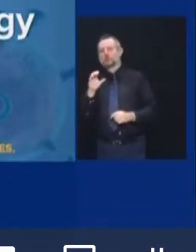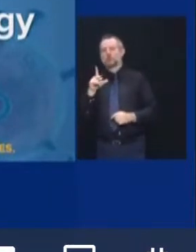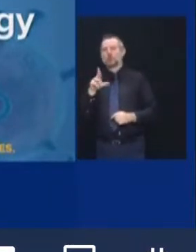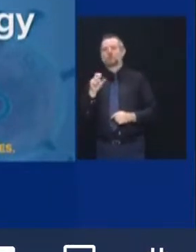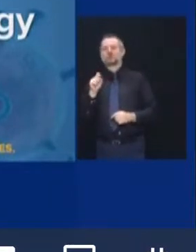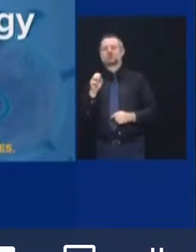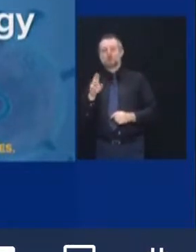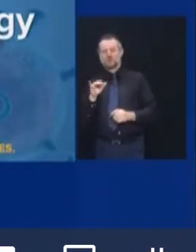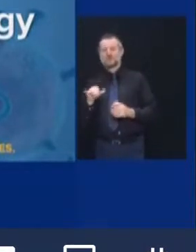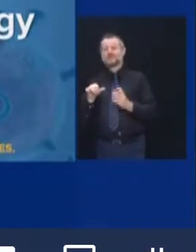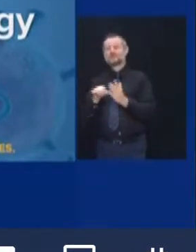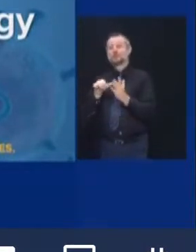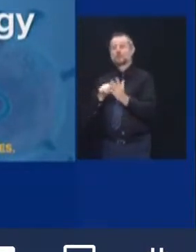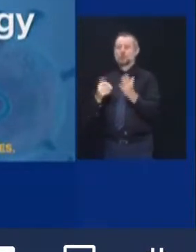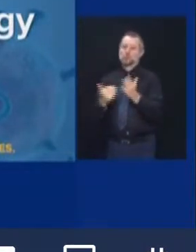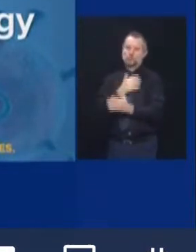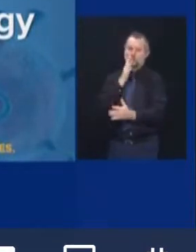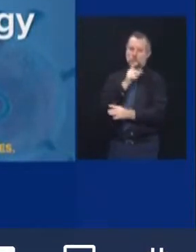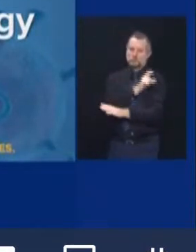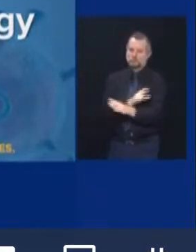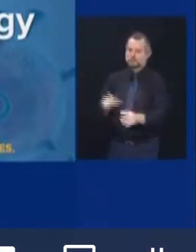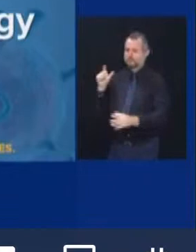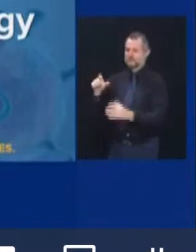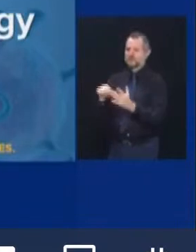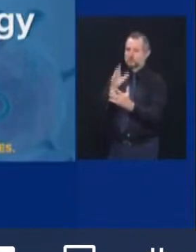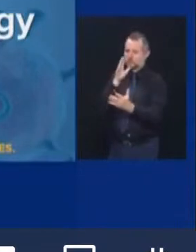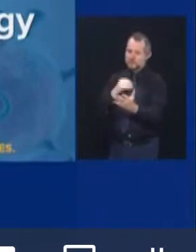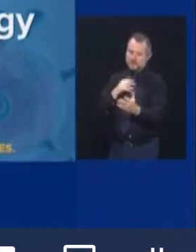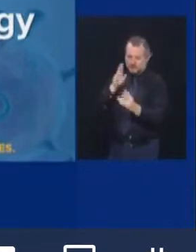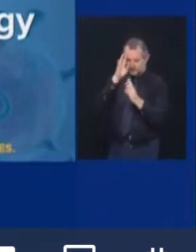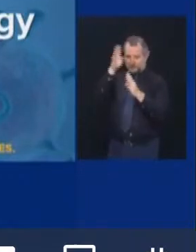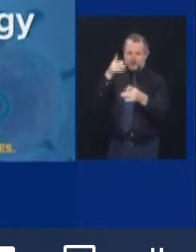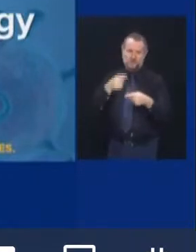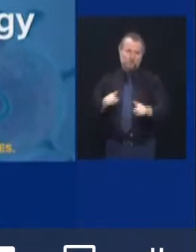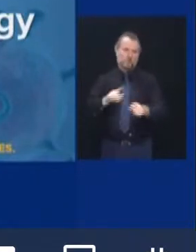for words that have come up only post-COVID.